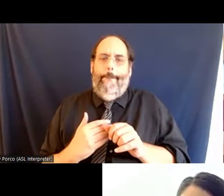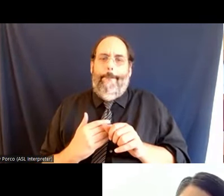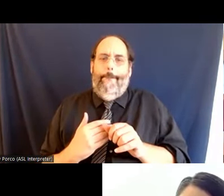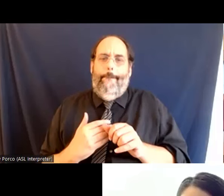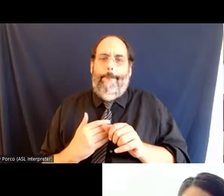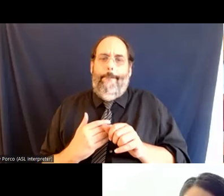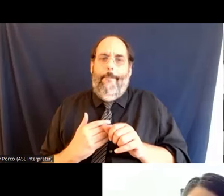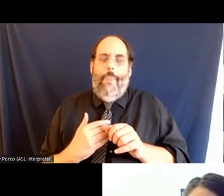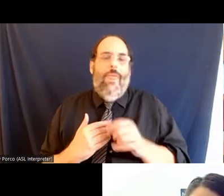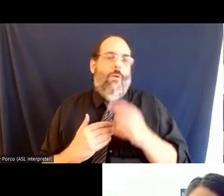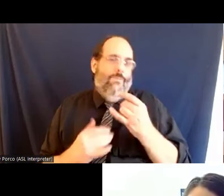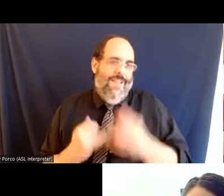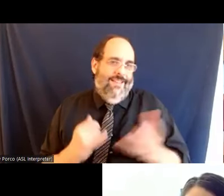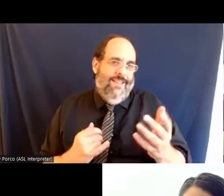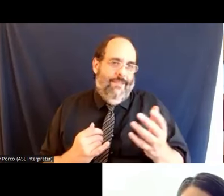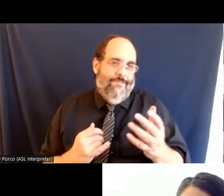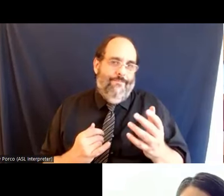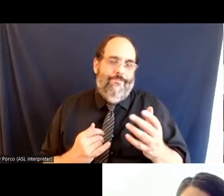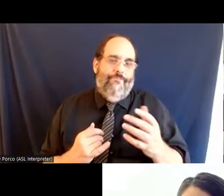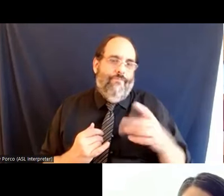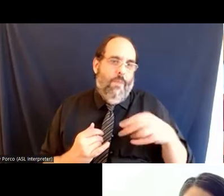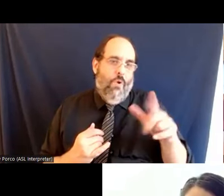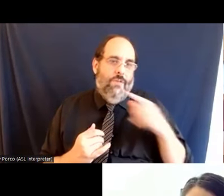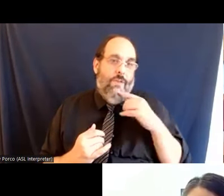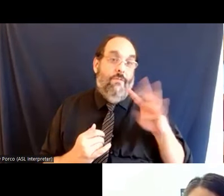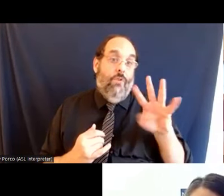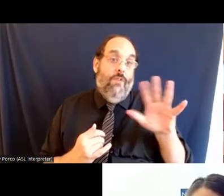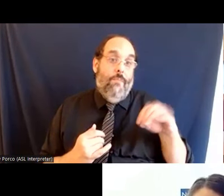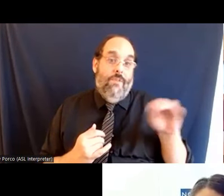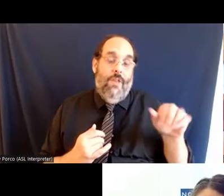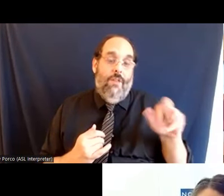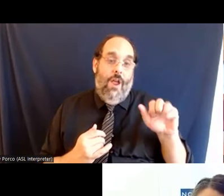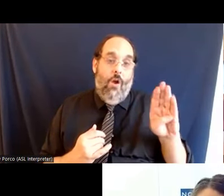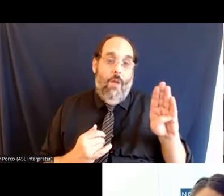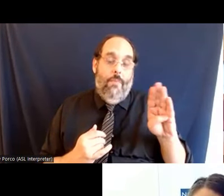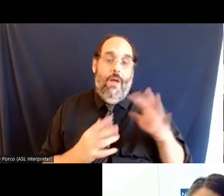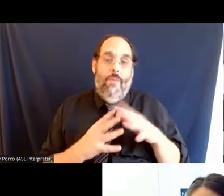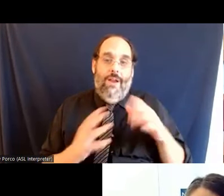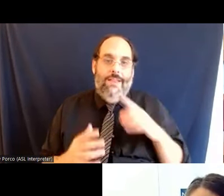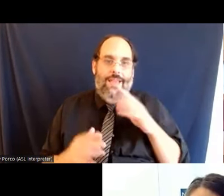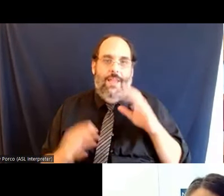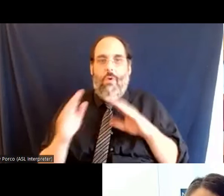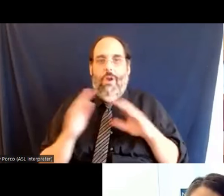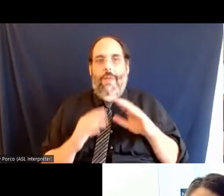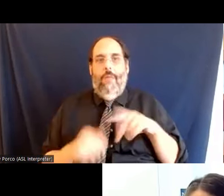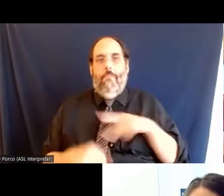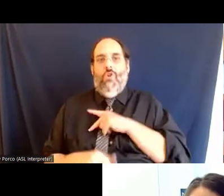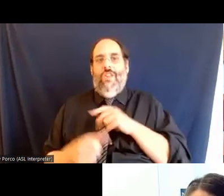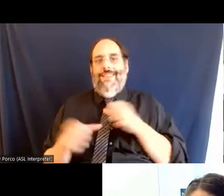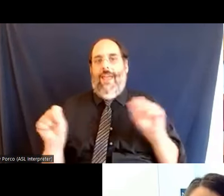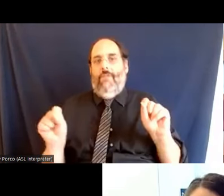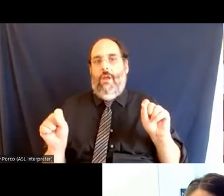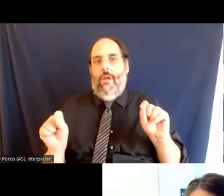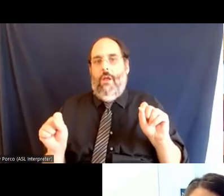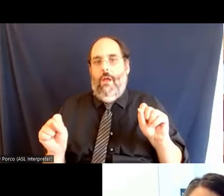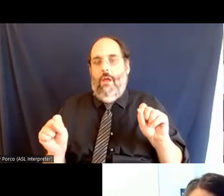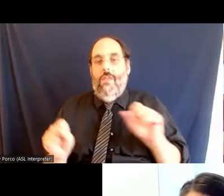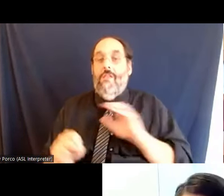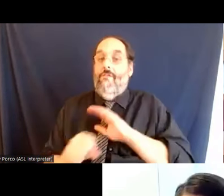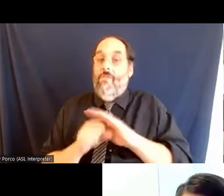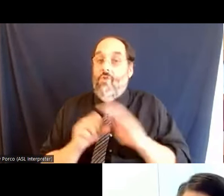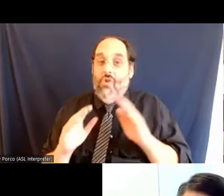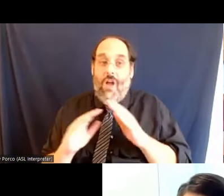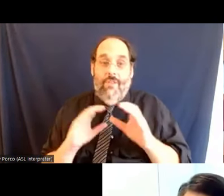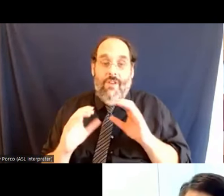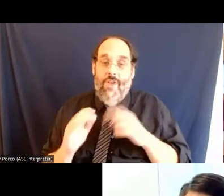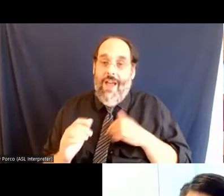I'd leave you with the final thing from the poll. 45% of Arab Americans right now said they were worried about their personal safety. This entire conversation we're